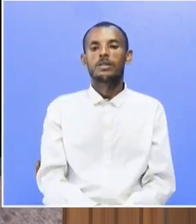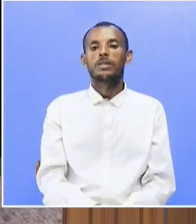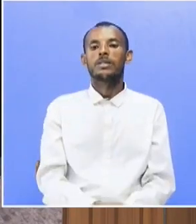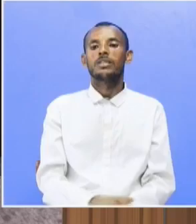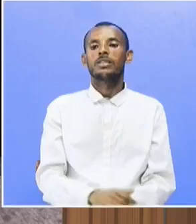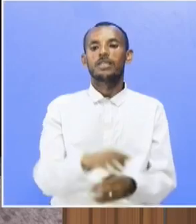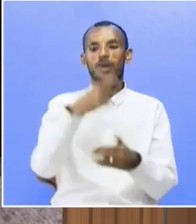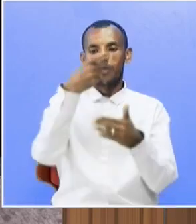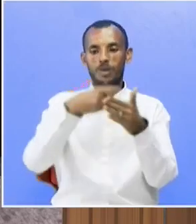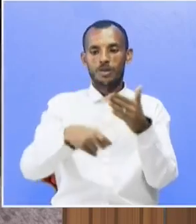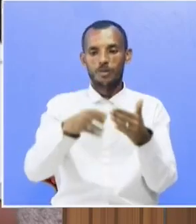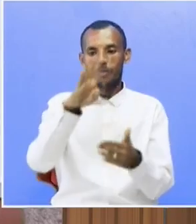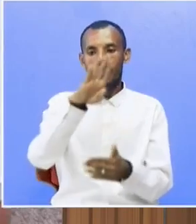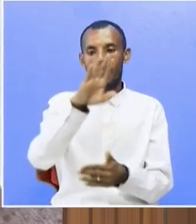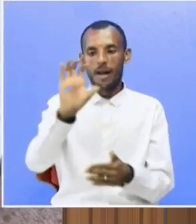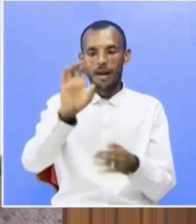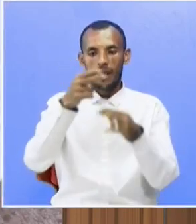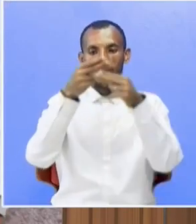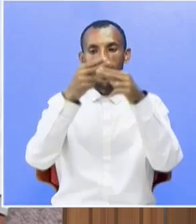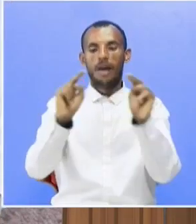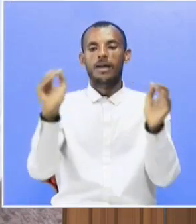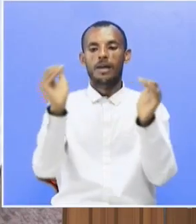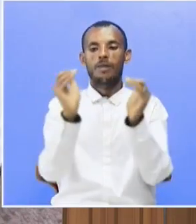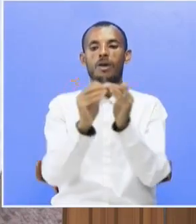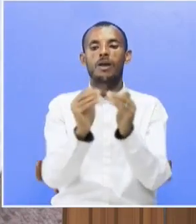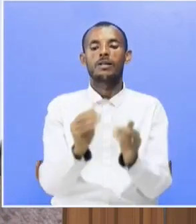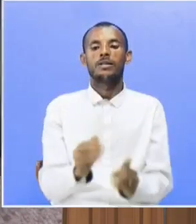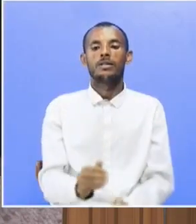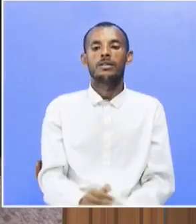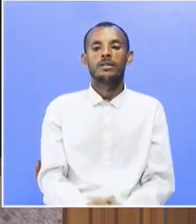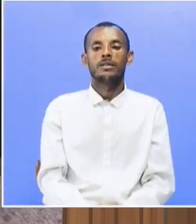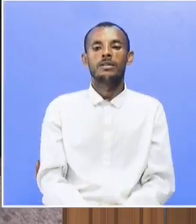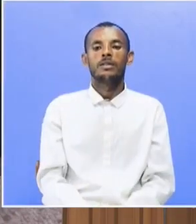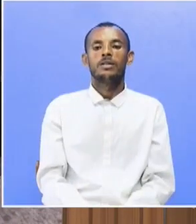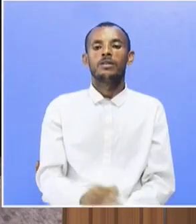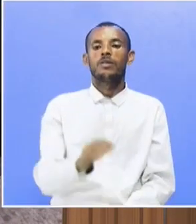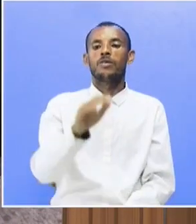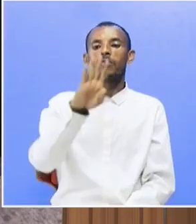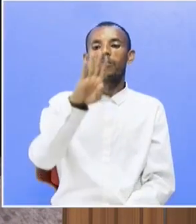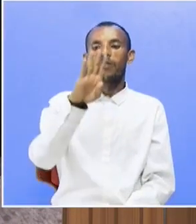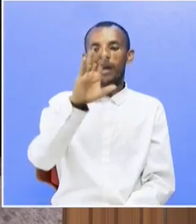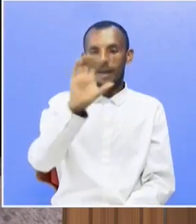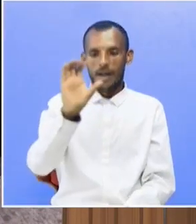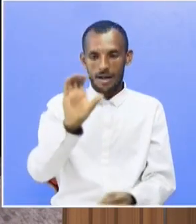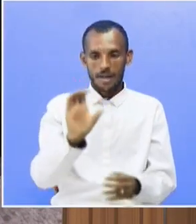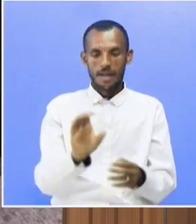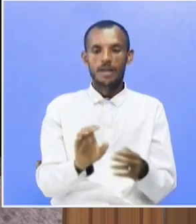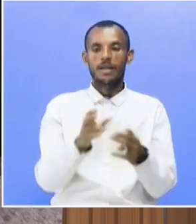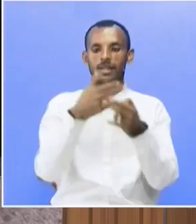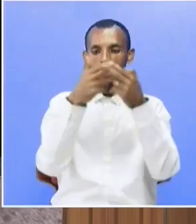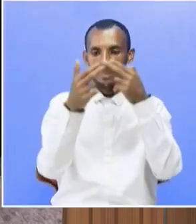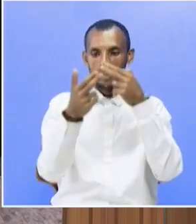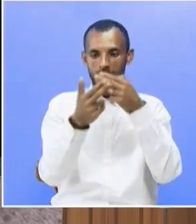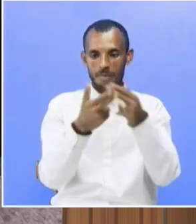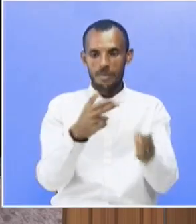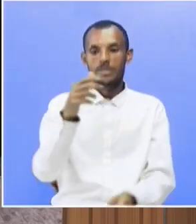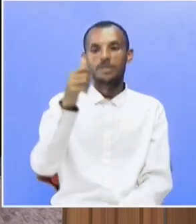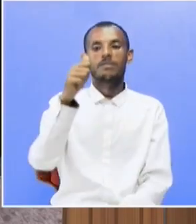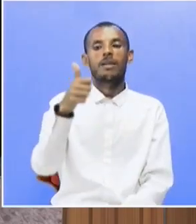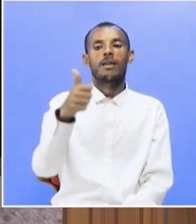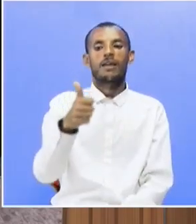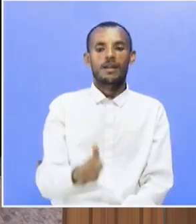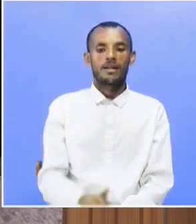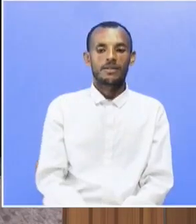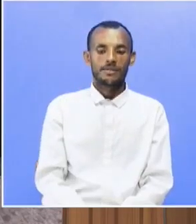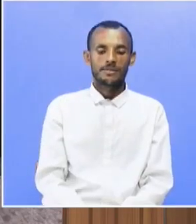of 400 eggs will be, it is the product of 410.